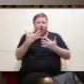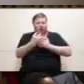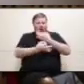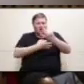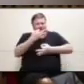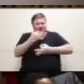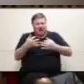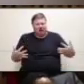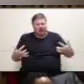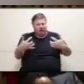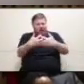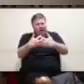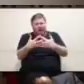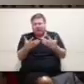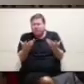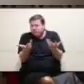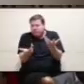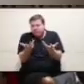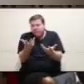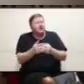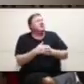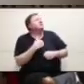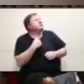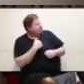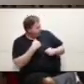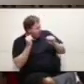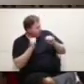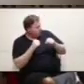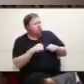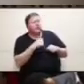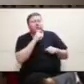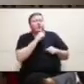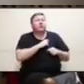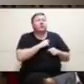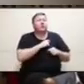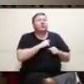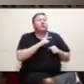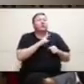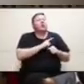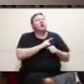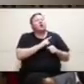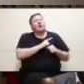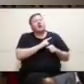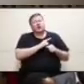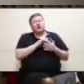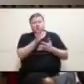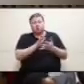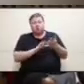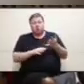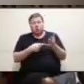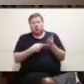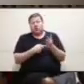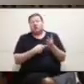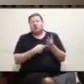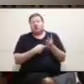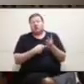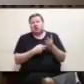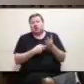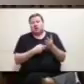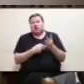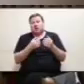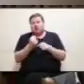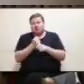gel. Thank you. I agree with you there. Because this story is one that's causing